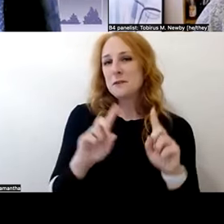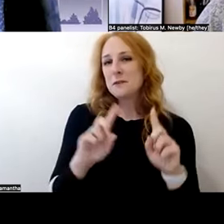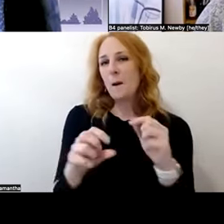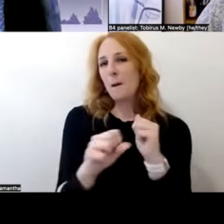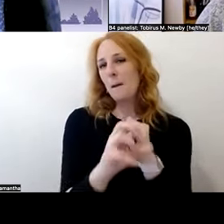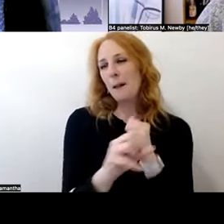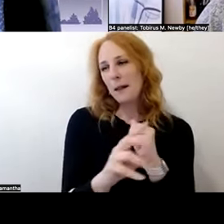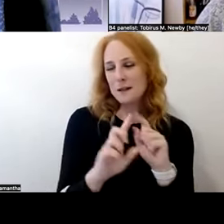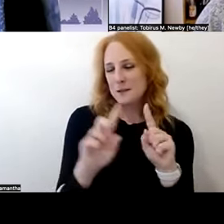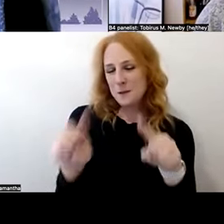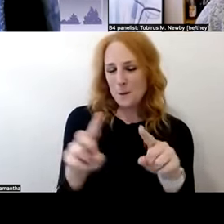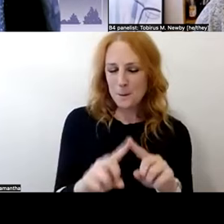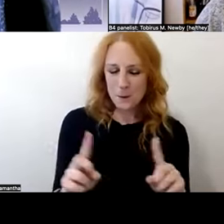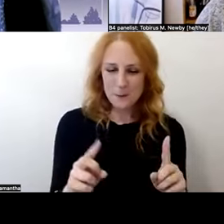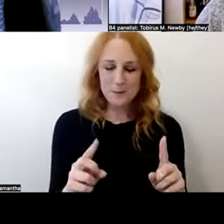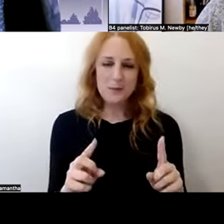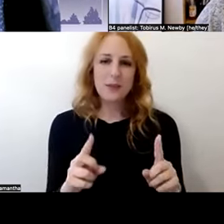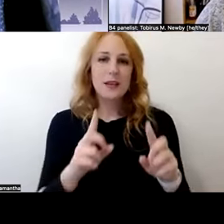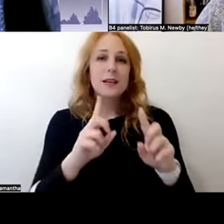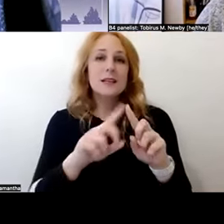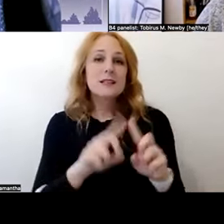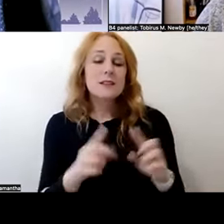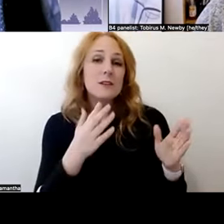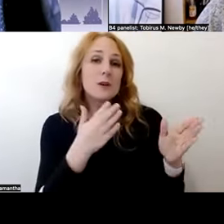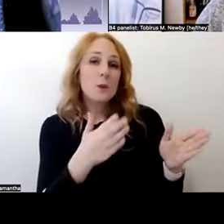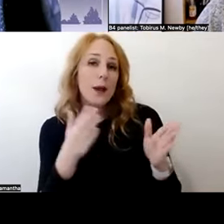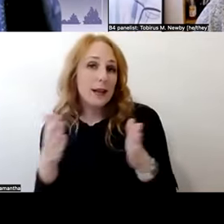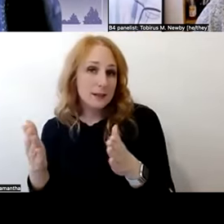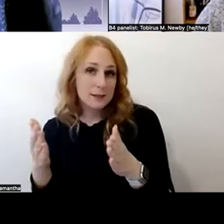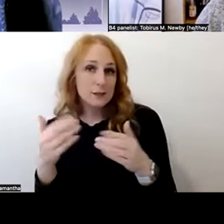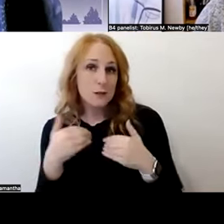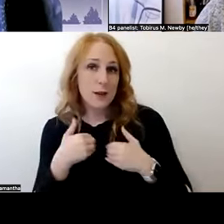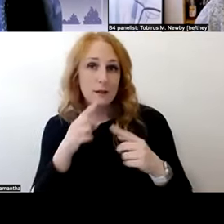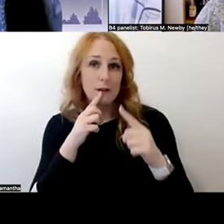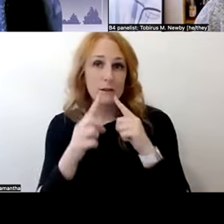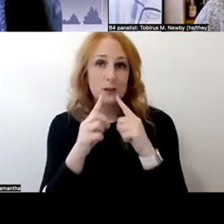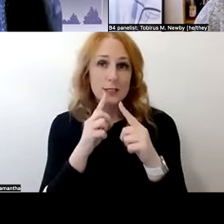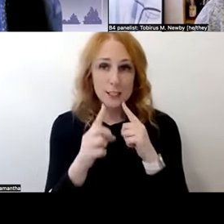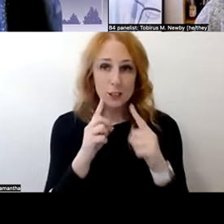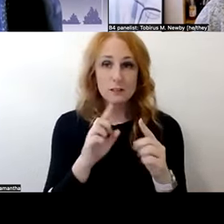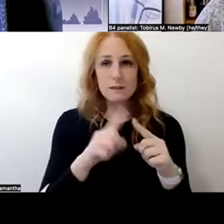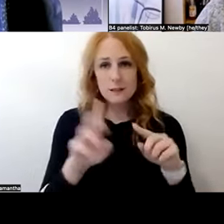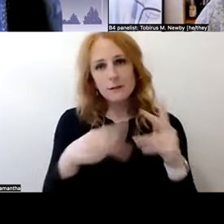think that there are different ways of having these conversations that might,